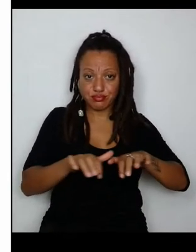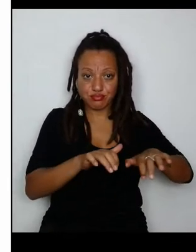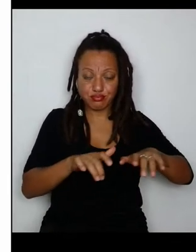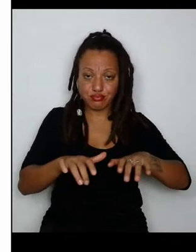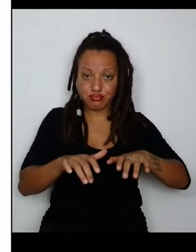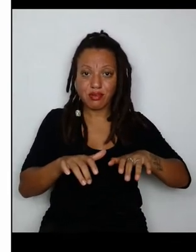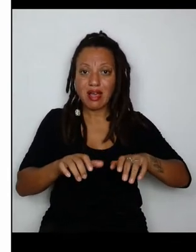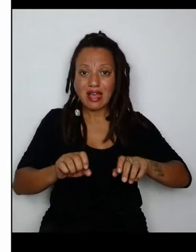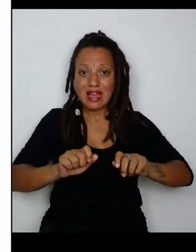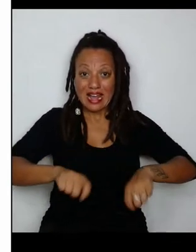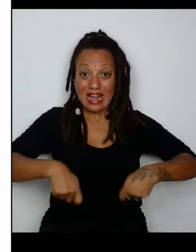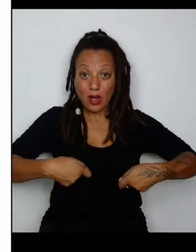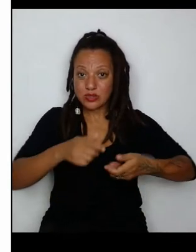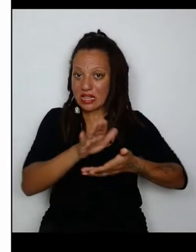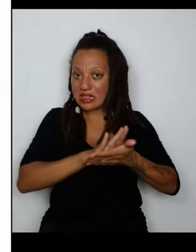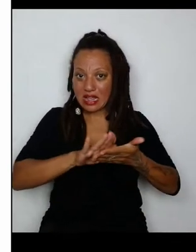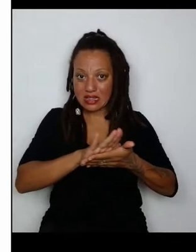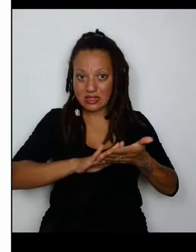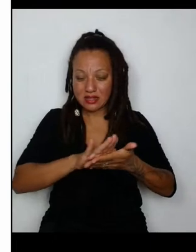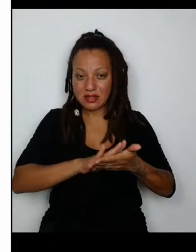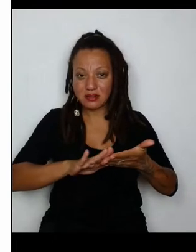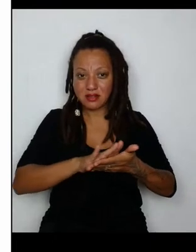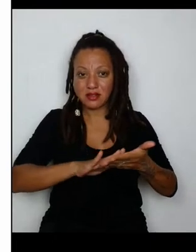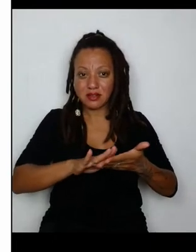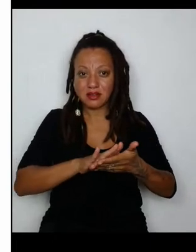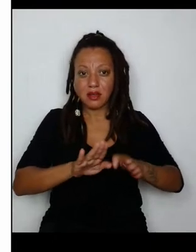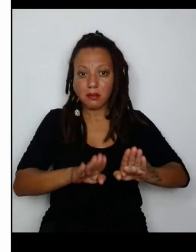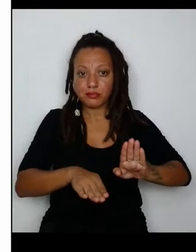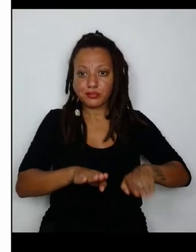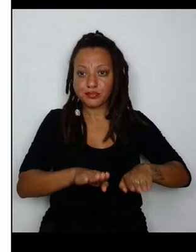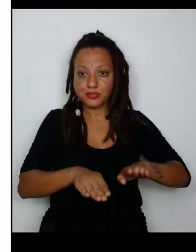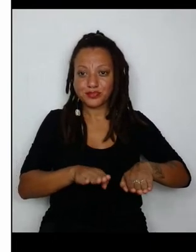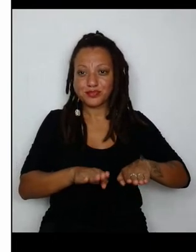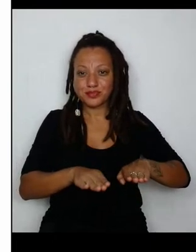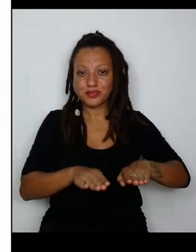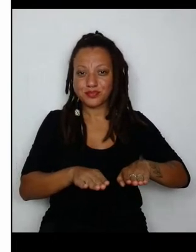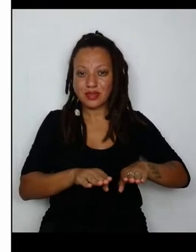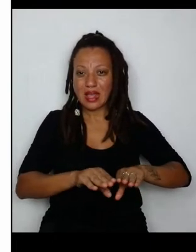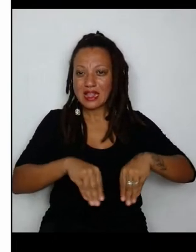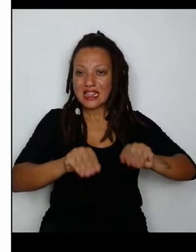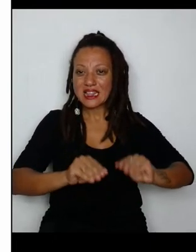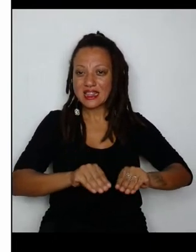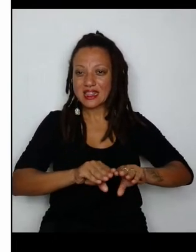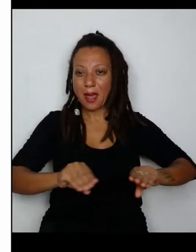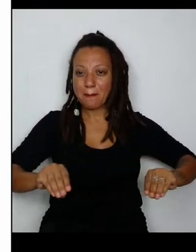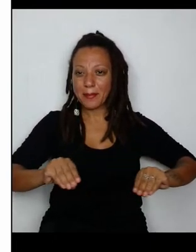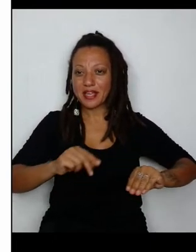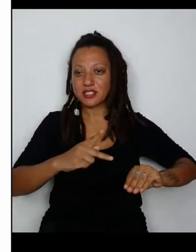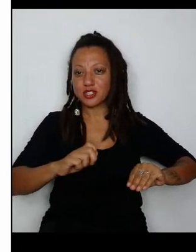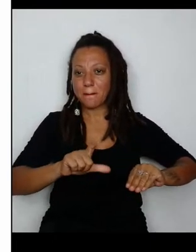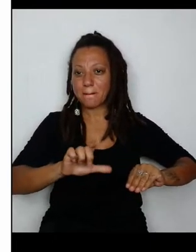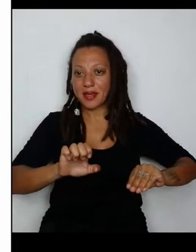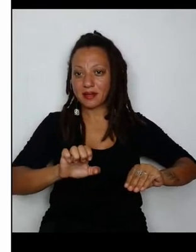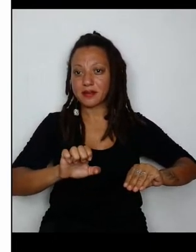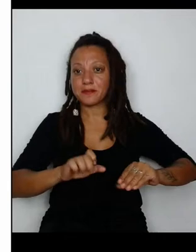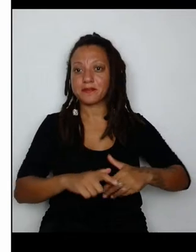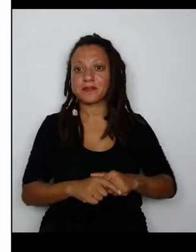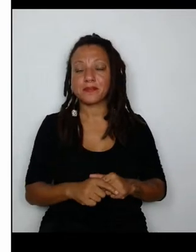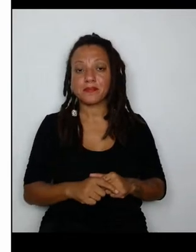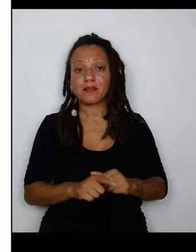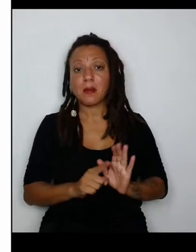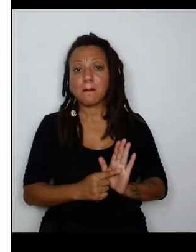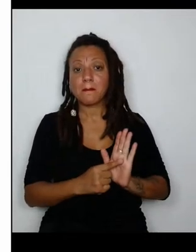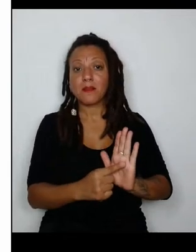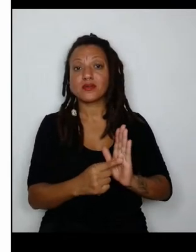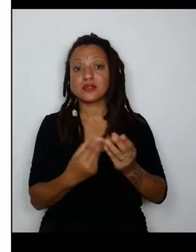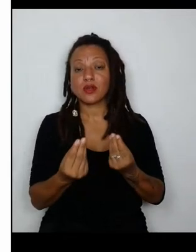emulsion has begun to flake away also reveals his raw and complex sense of humor embedded in this photograph is